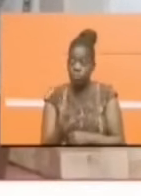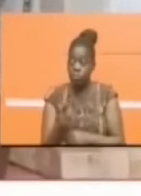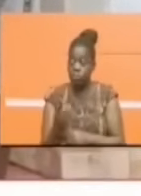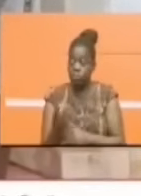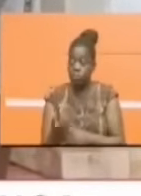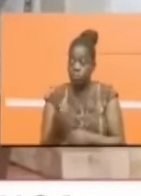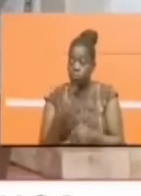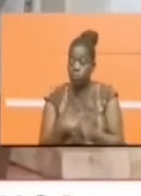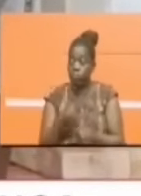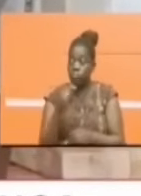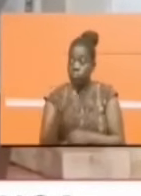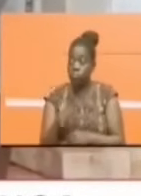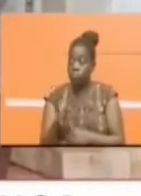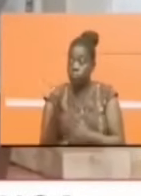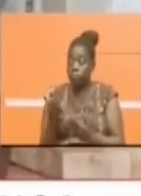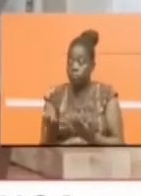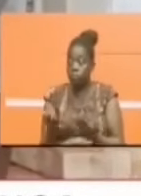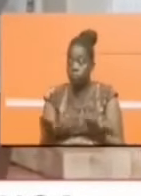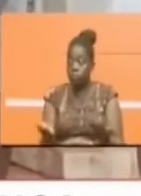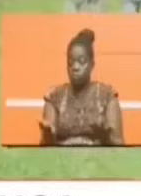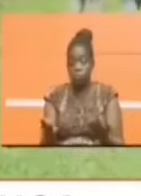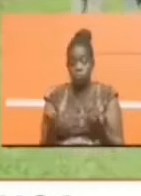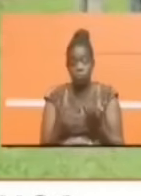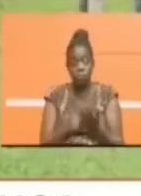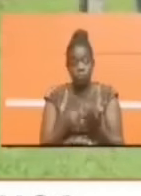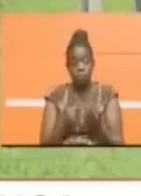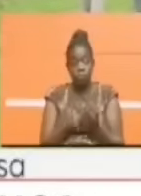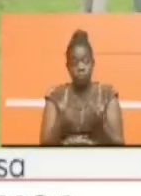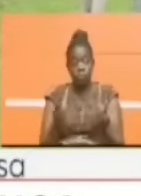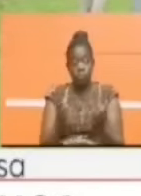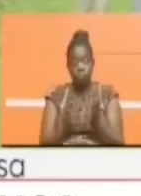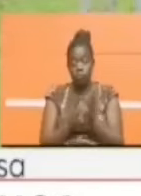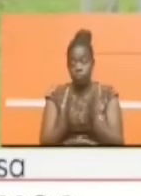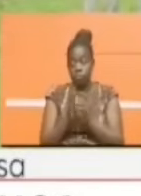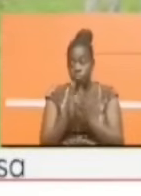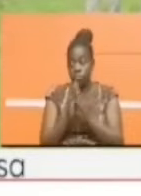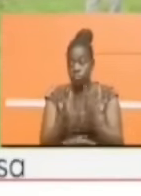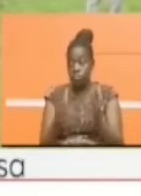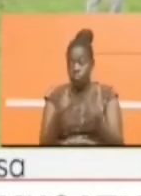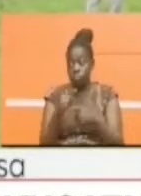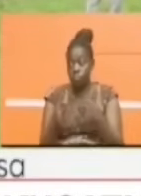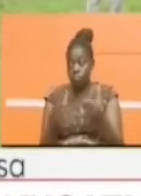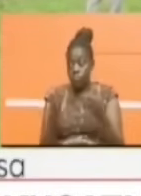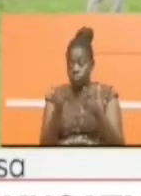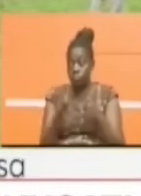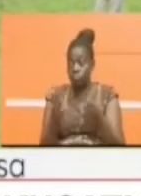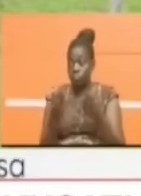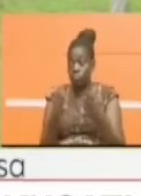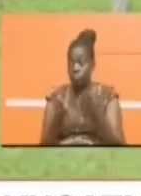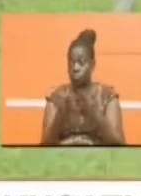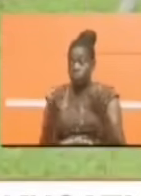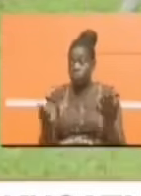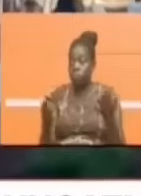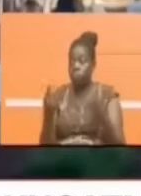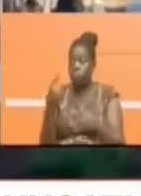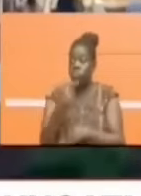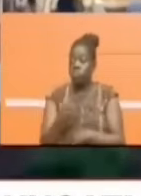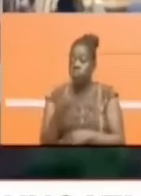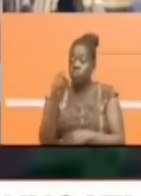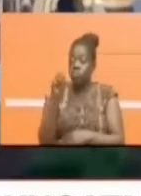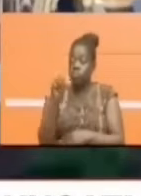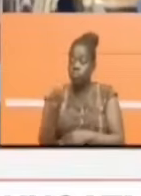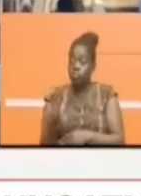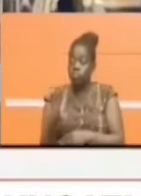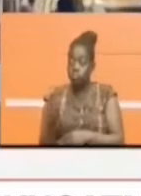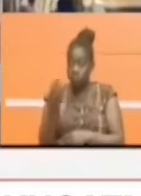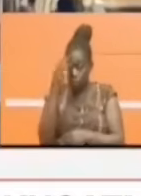by that time. And you know it's in the Bible. So census is biblical. We are progressing well and we hope to finish everyone by 19th as per the plan. And